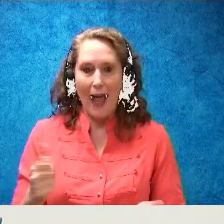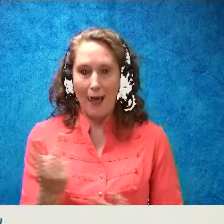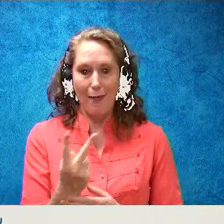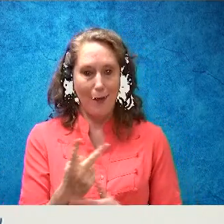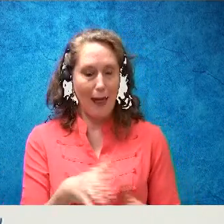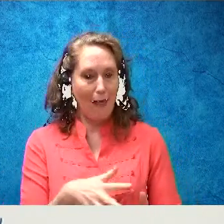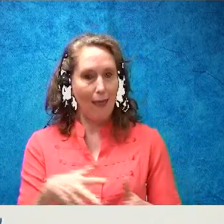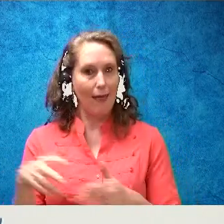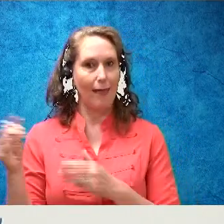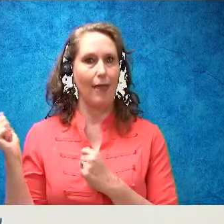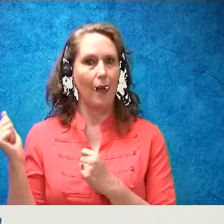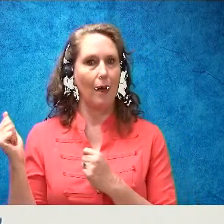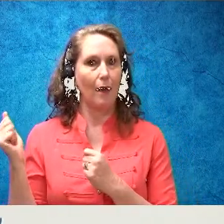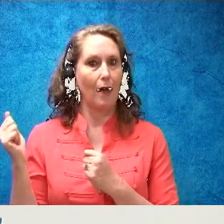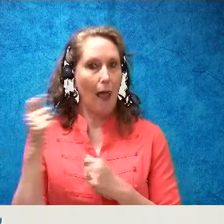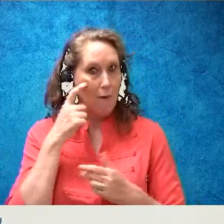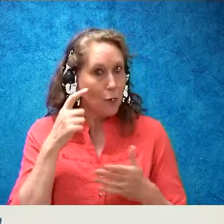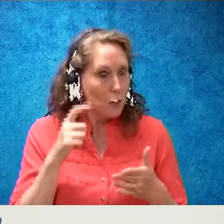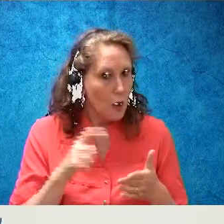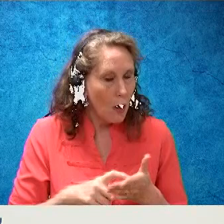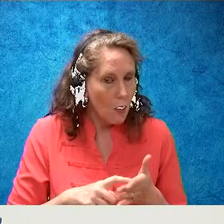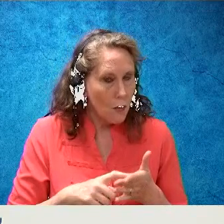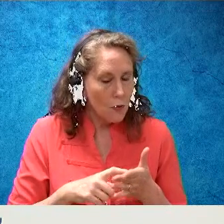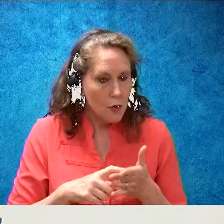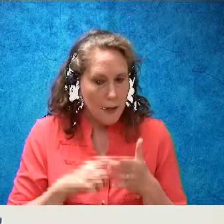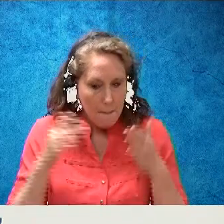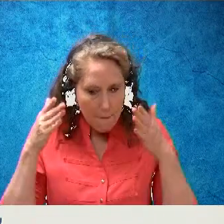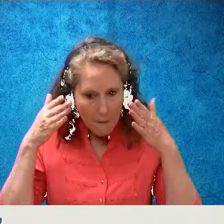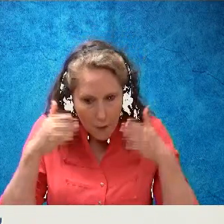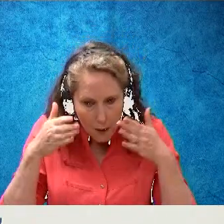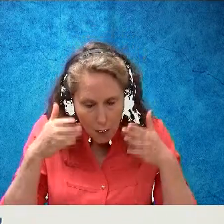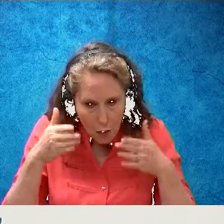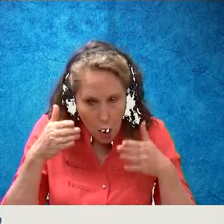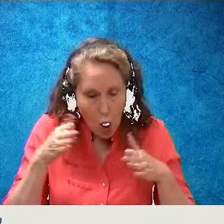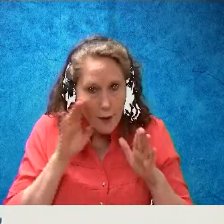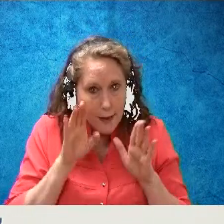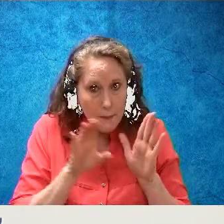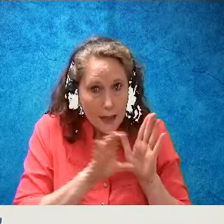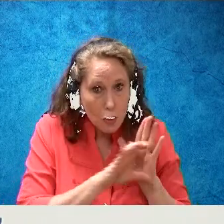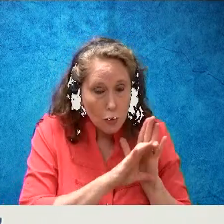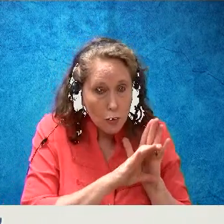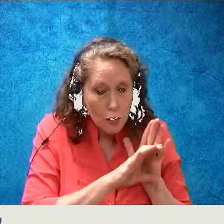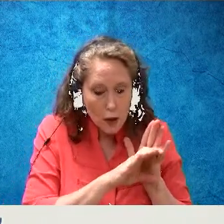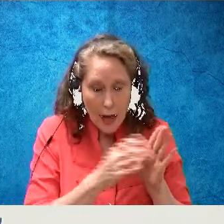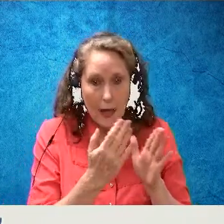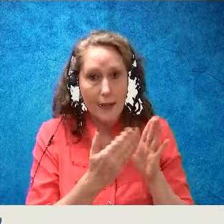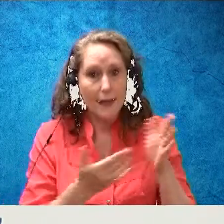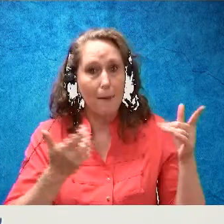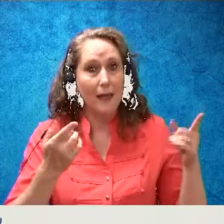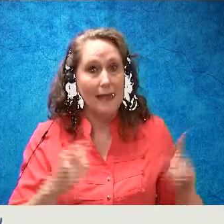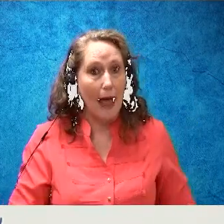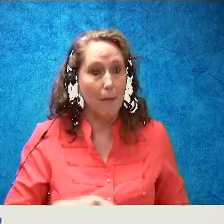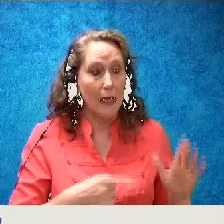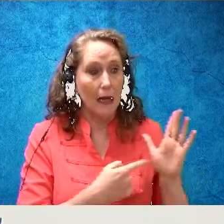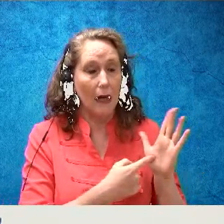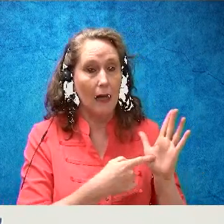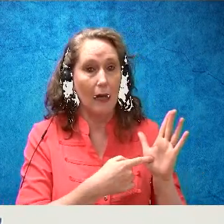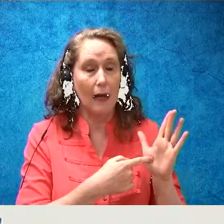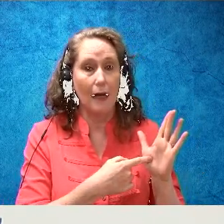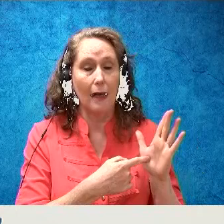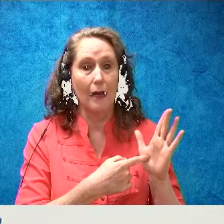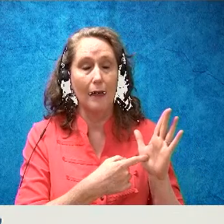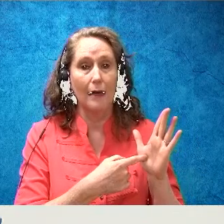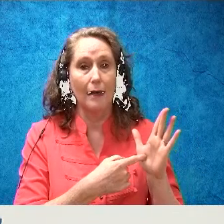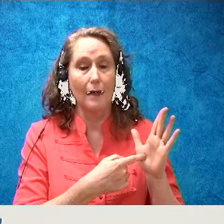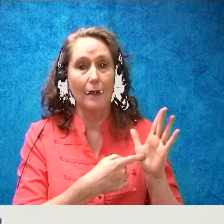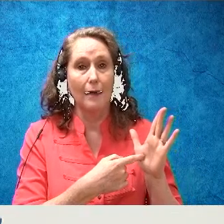And if you notice, if you look really closely at the illustrations, something's happening.